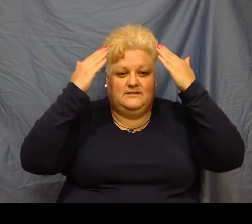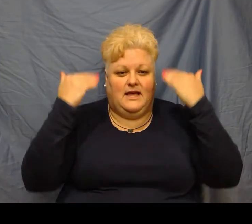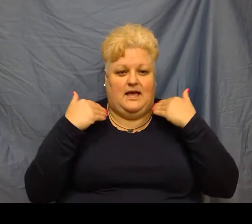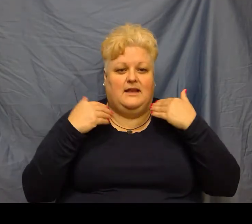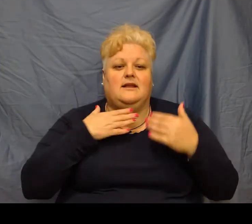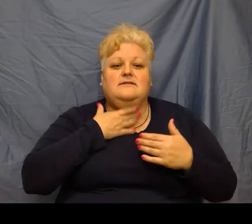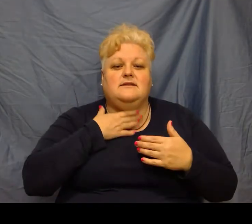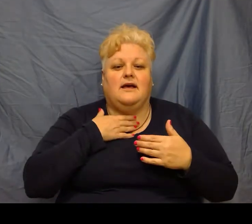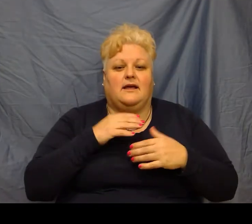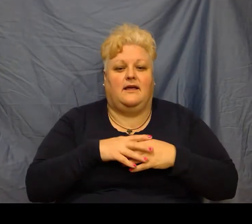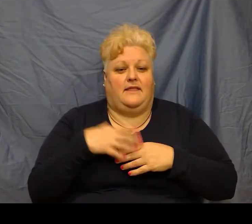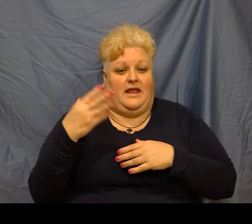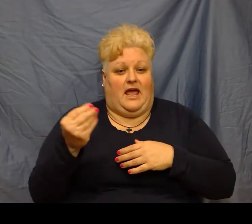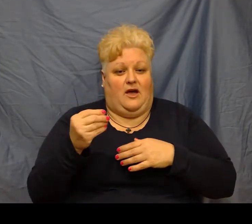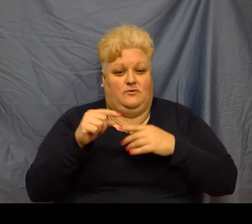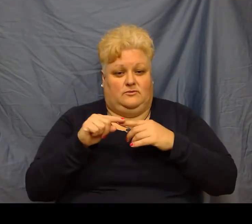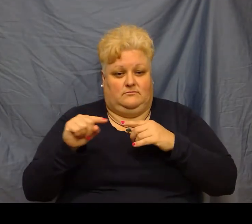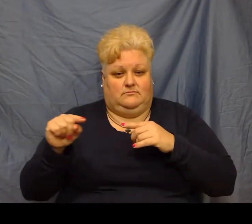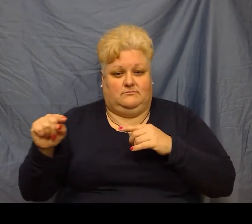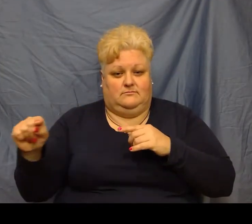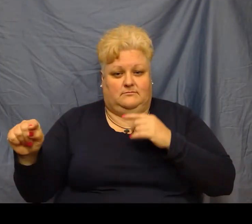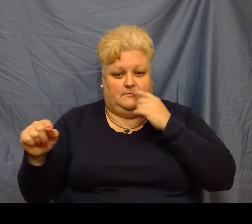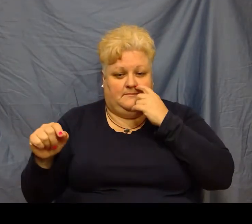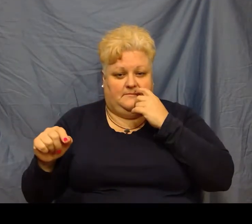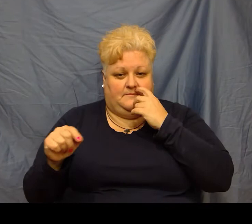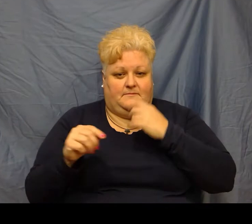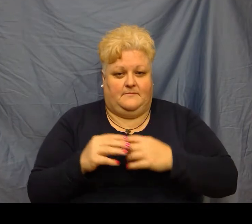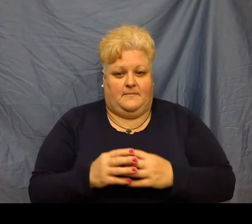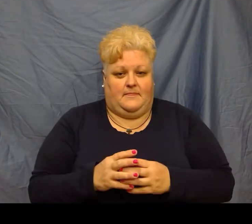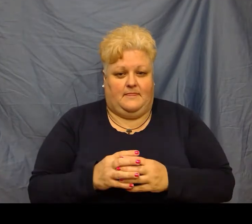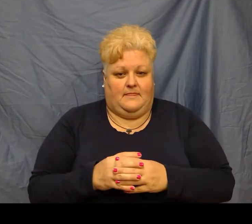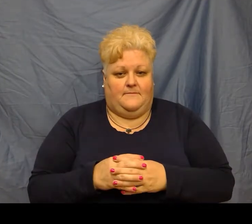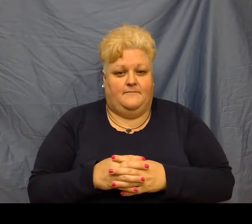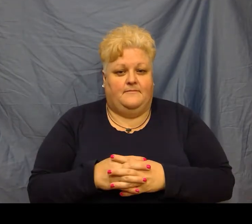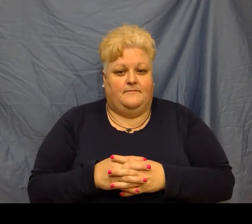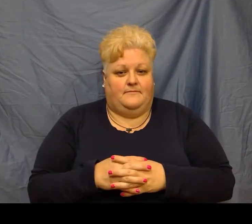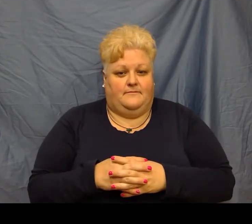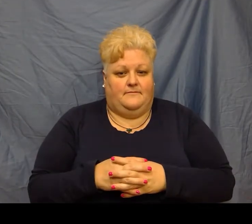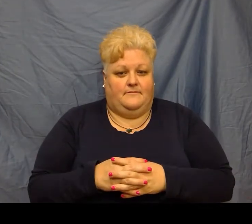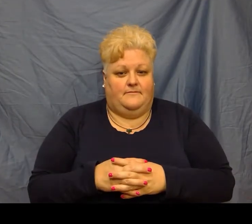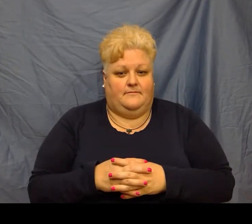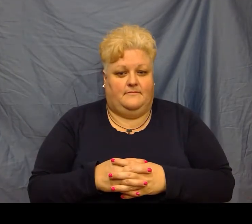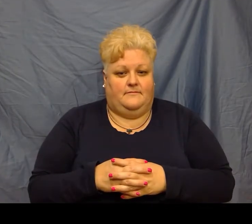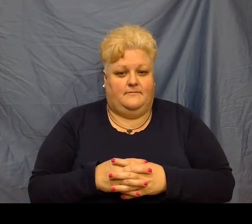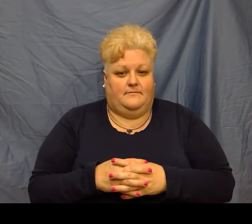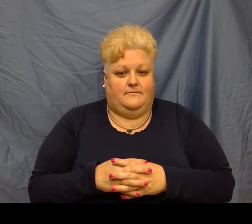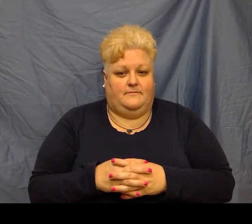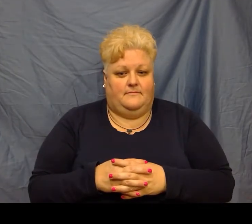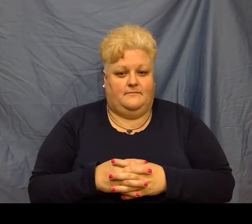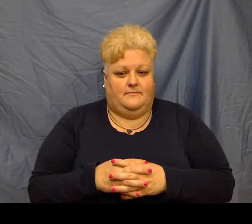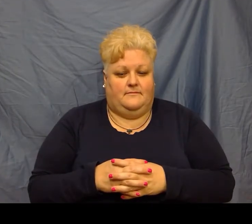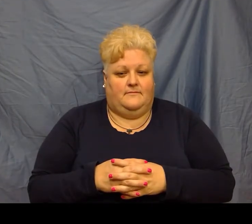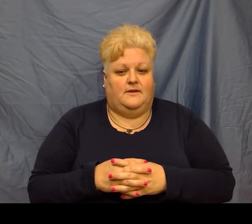and his neck. Then we're going to go out to the edge of your paper and start to curve slightly. Then we're going to come to the other side of the